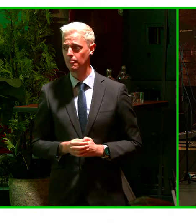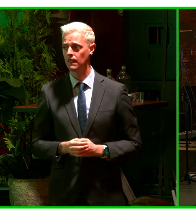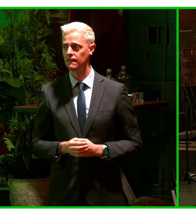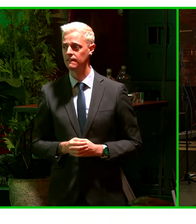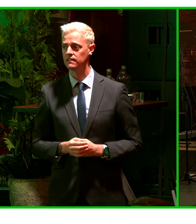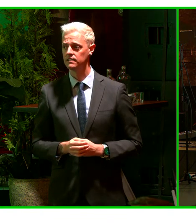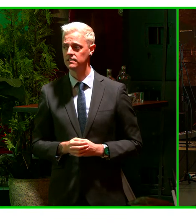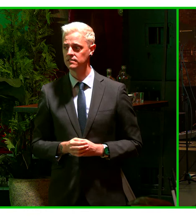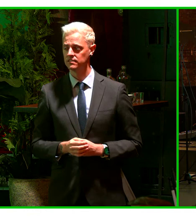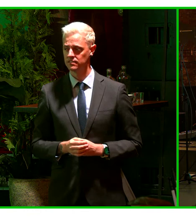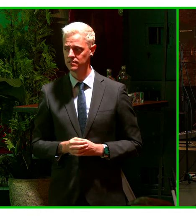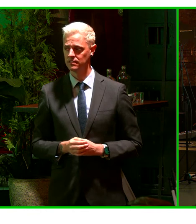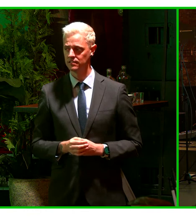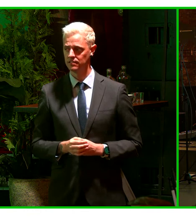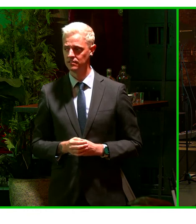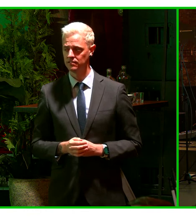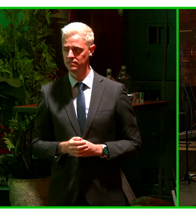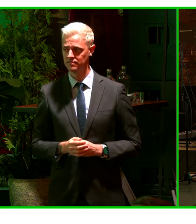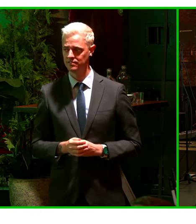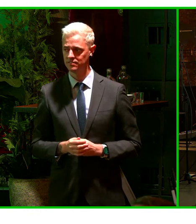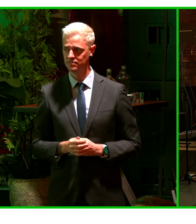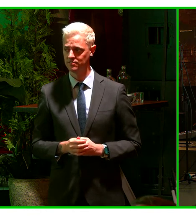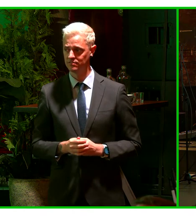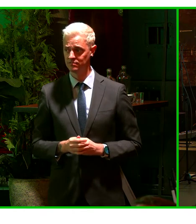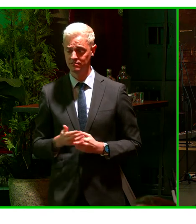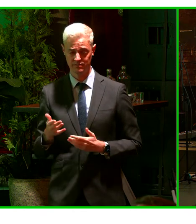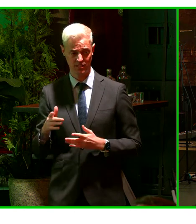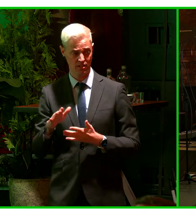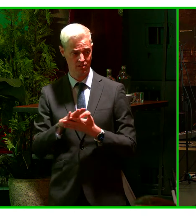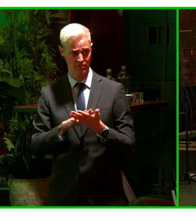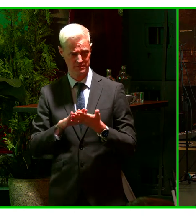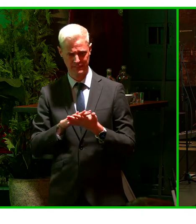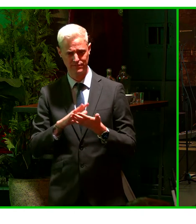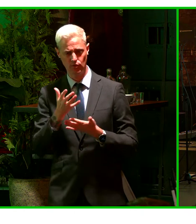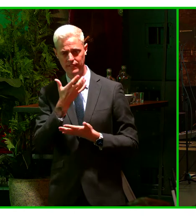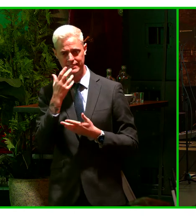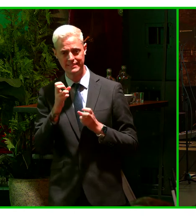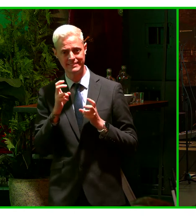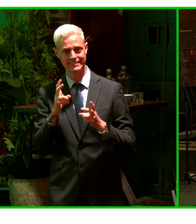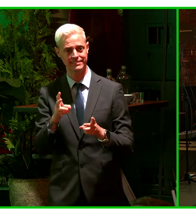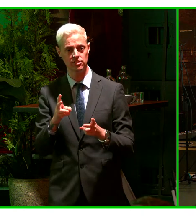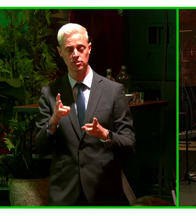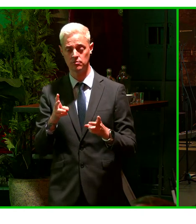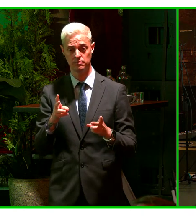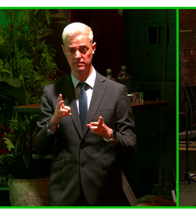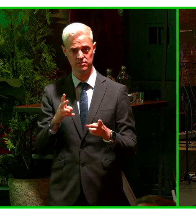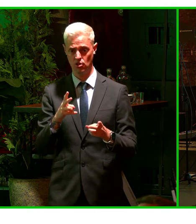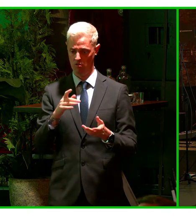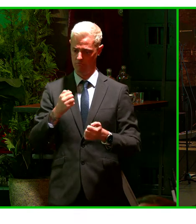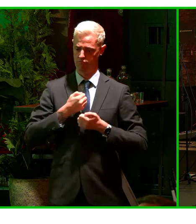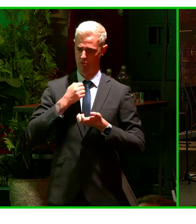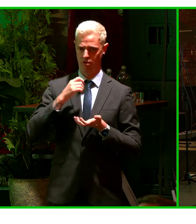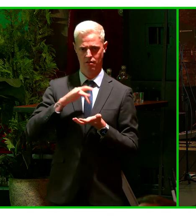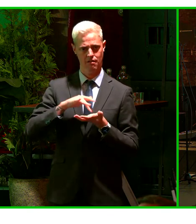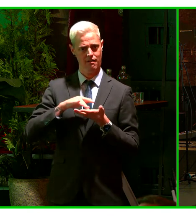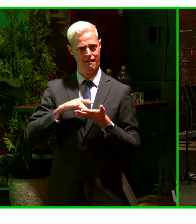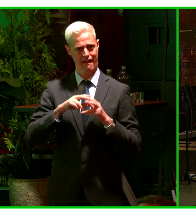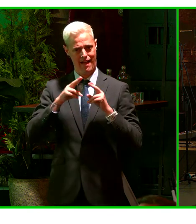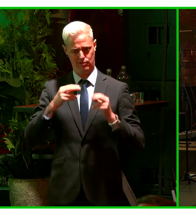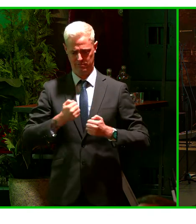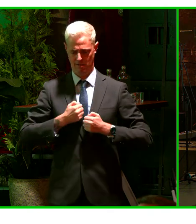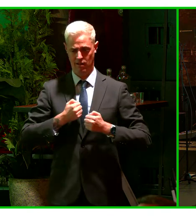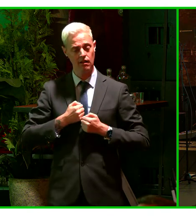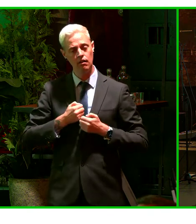that may not know the terminology, is where you have communal heating systems, city-wide heating systems. At the moment, they provide